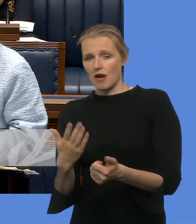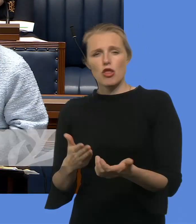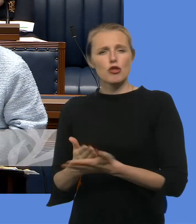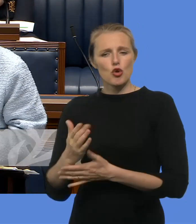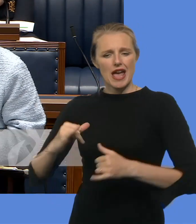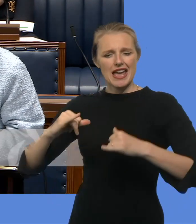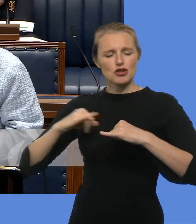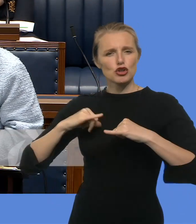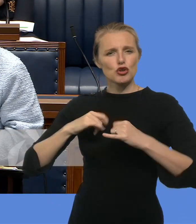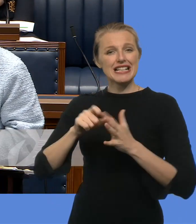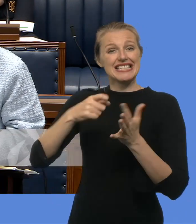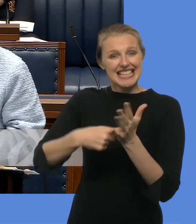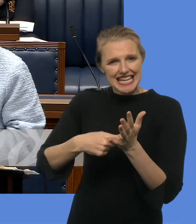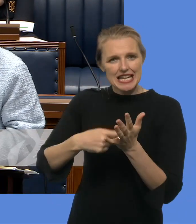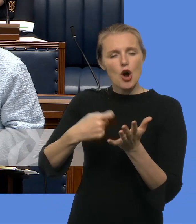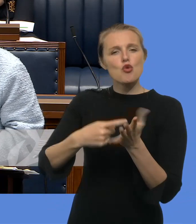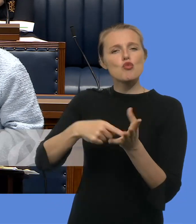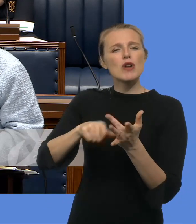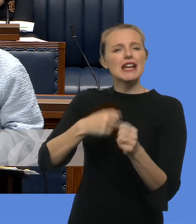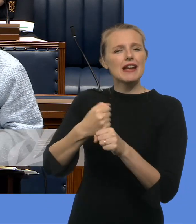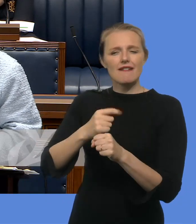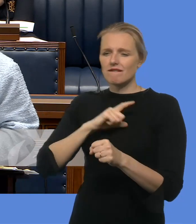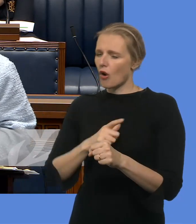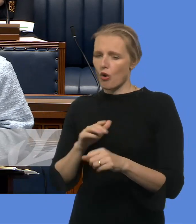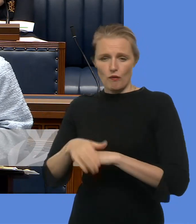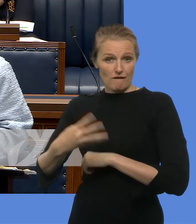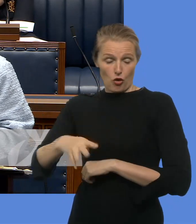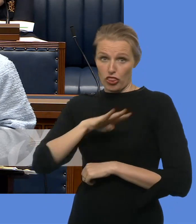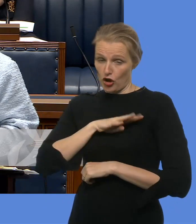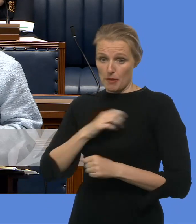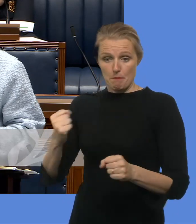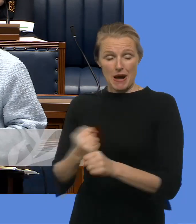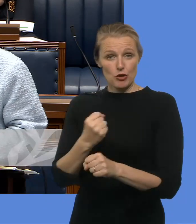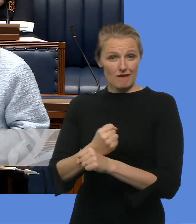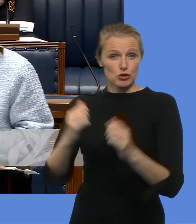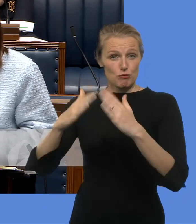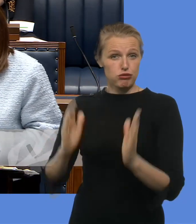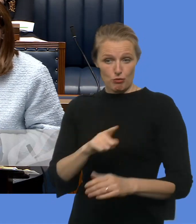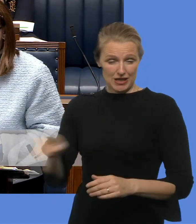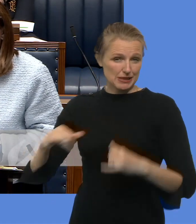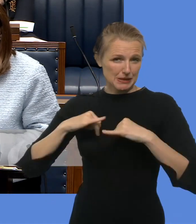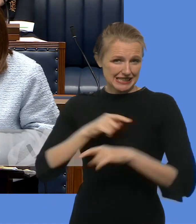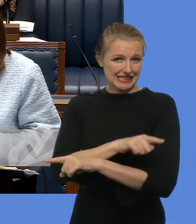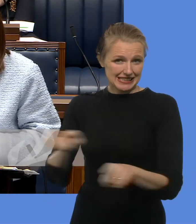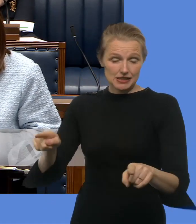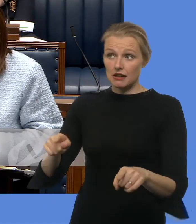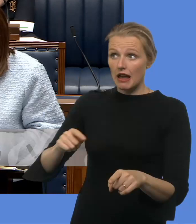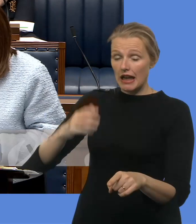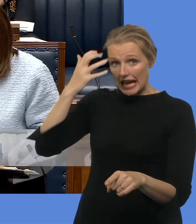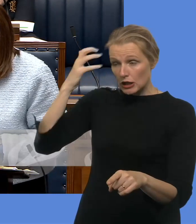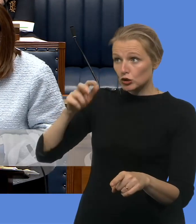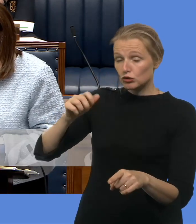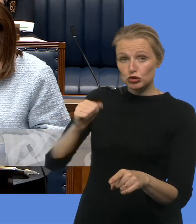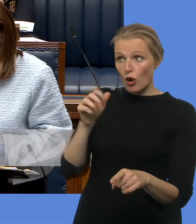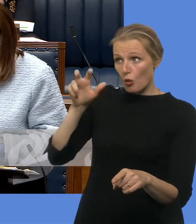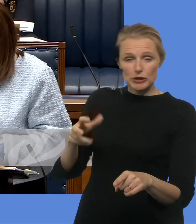industrial de-rating for over 4,400 local manufacturing properties, a measure which isn't provided in England, Scotland or Wales. These are